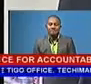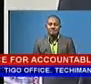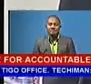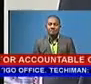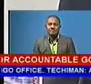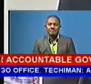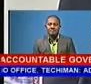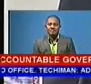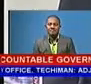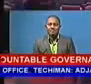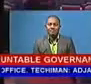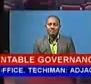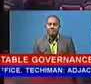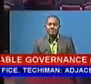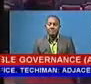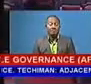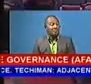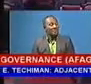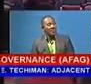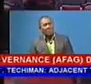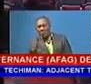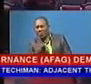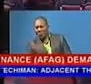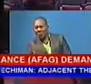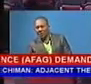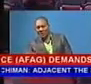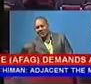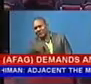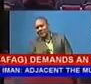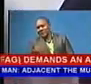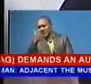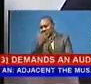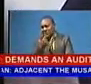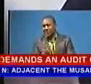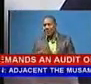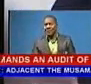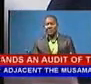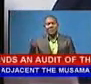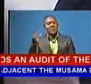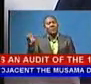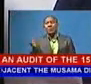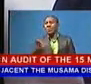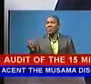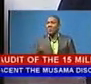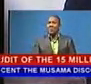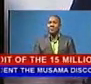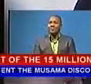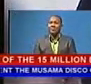Well, my Lord, he should indicate where in the record the witness listed the 11 polling stations.